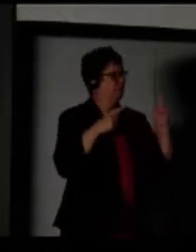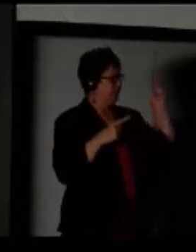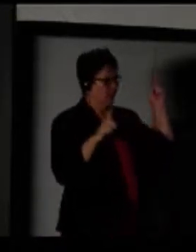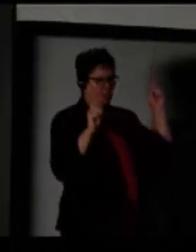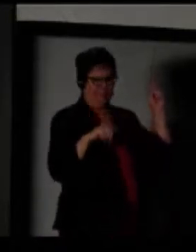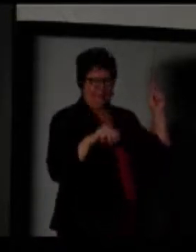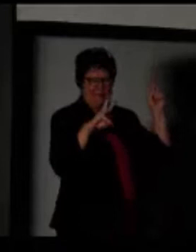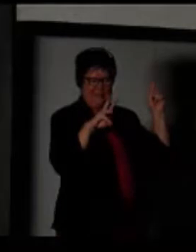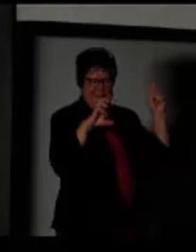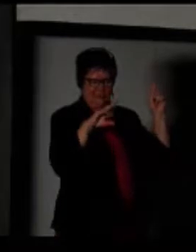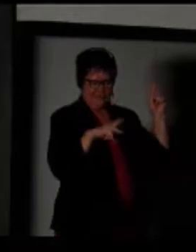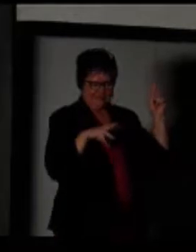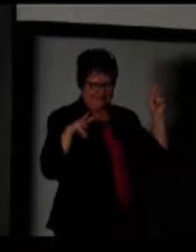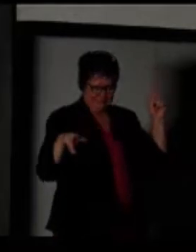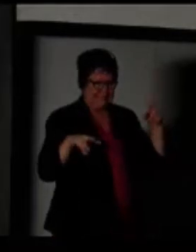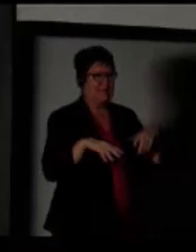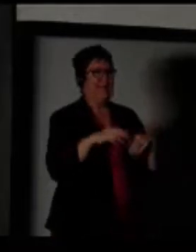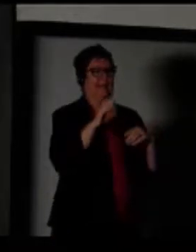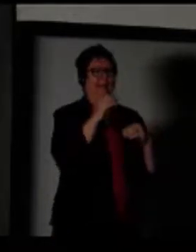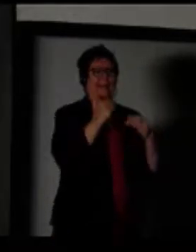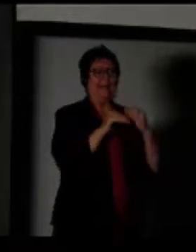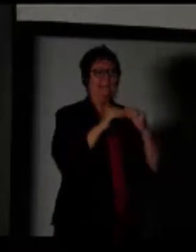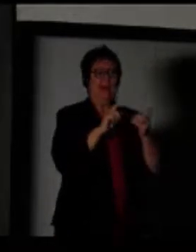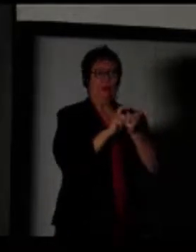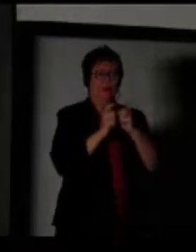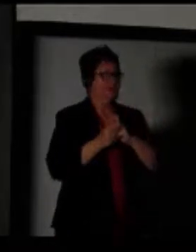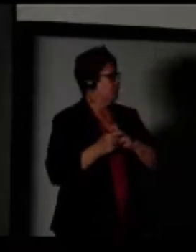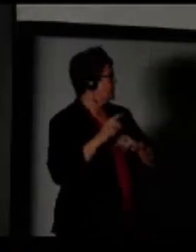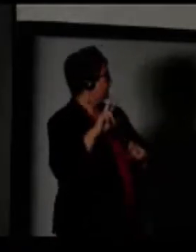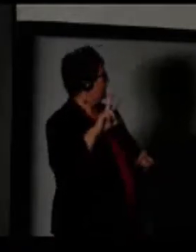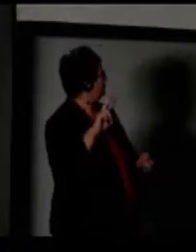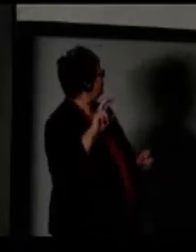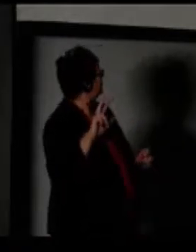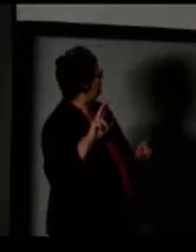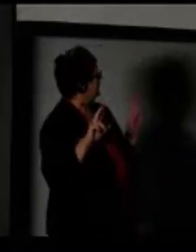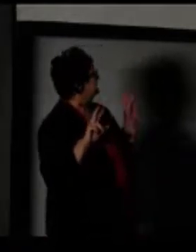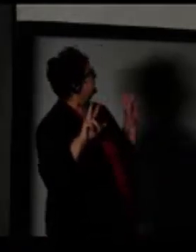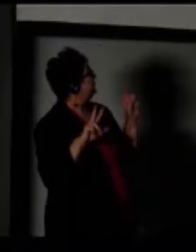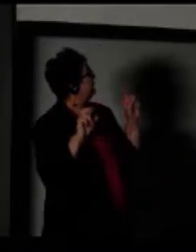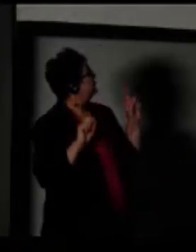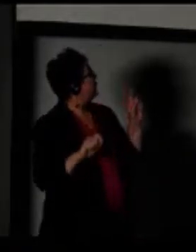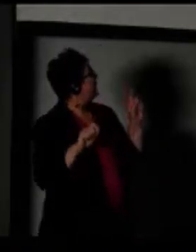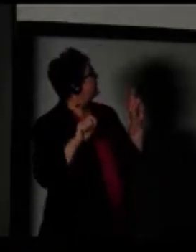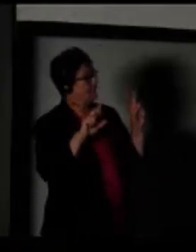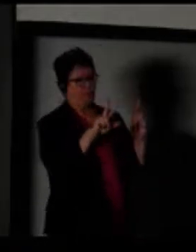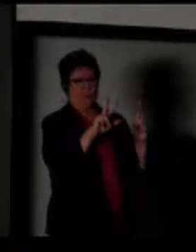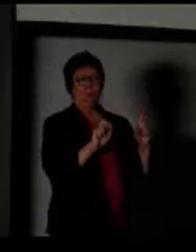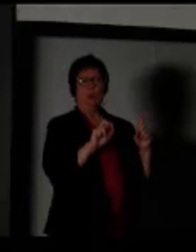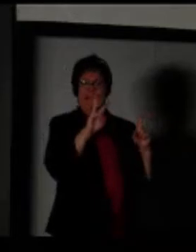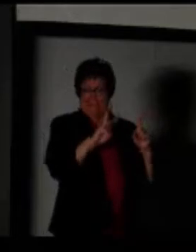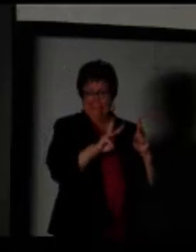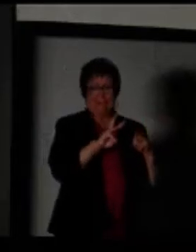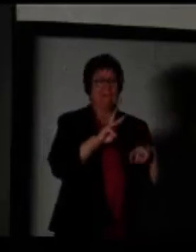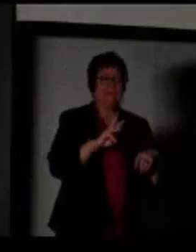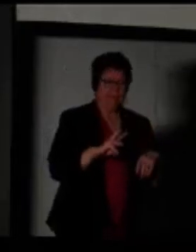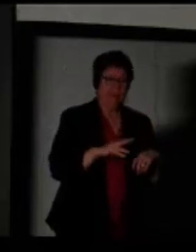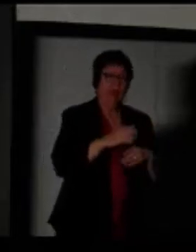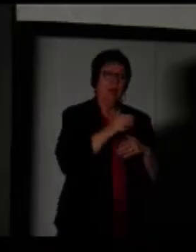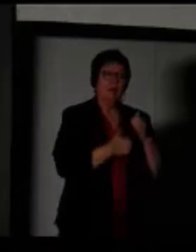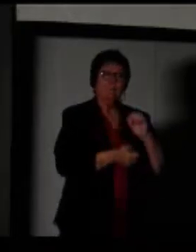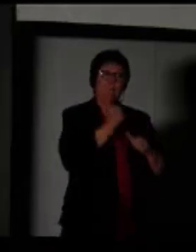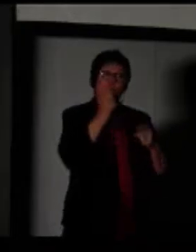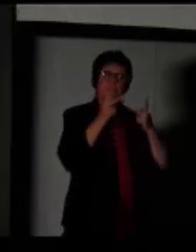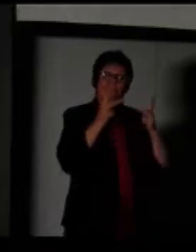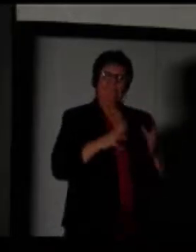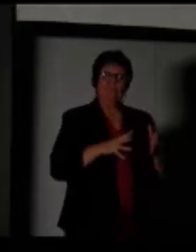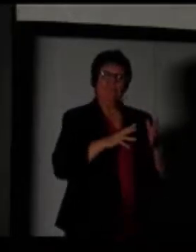was about 3.6. So some of the visitor evaluation that we got, most visitors rated the